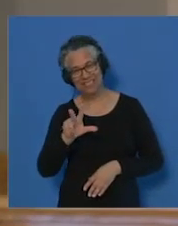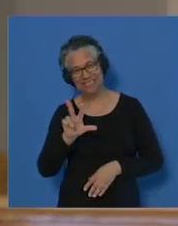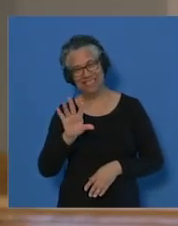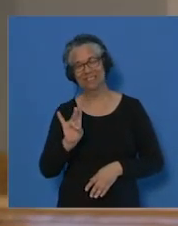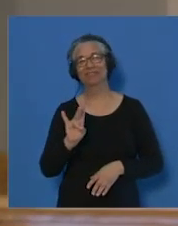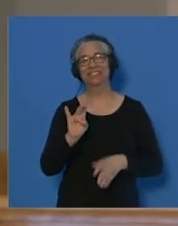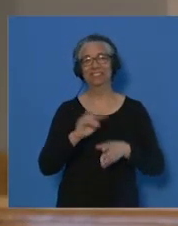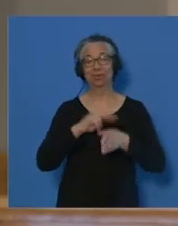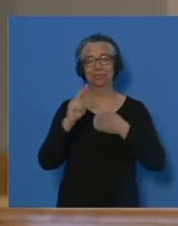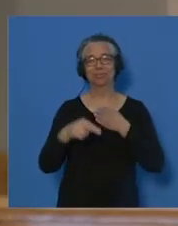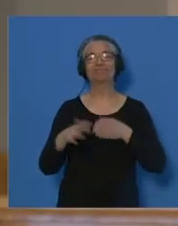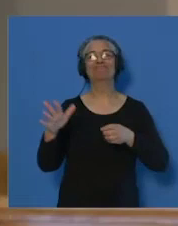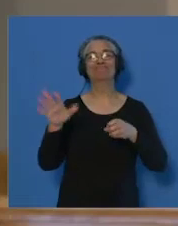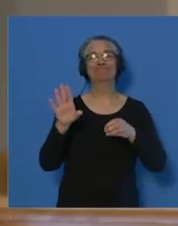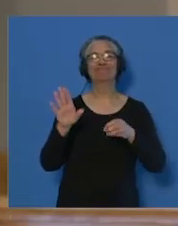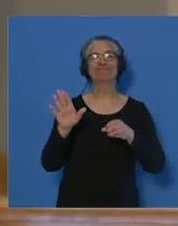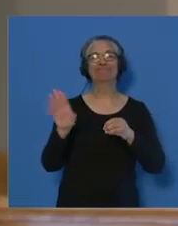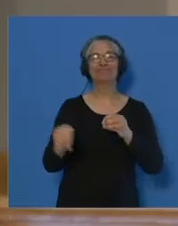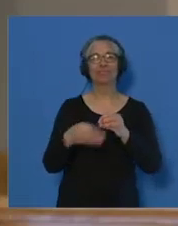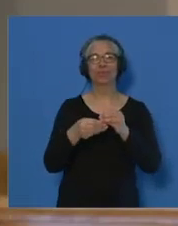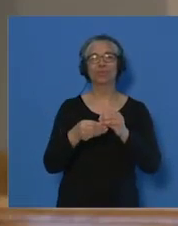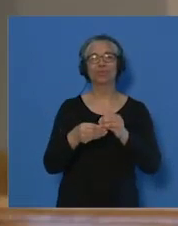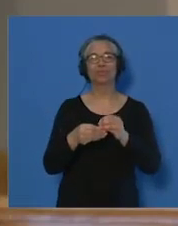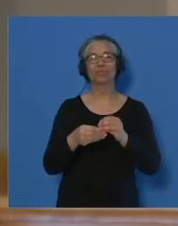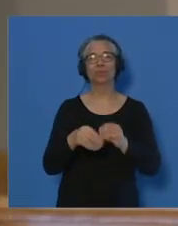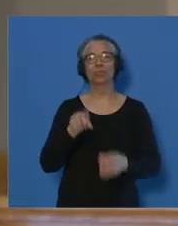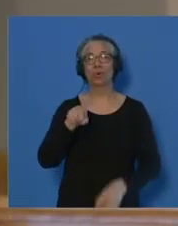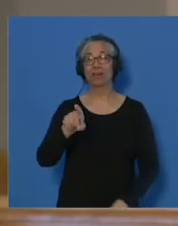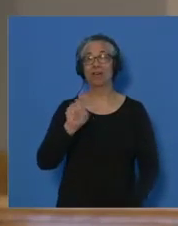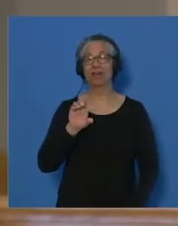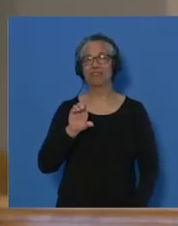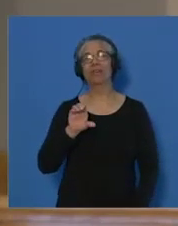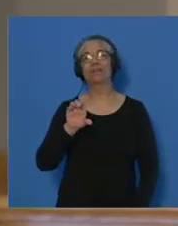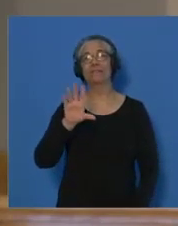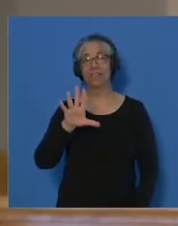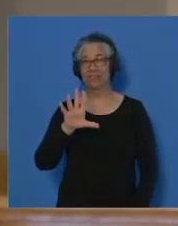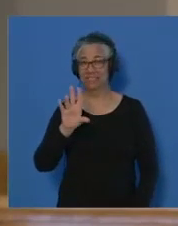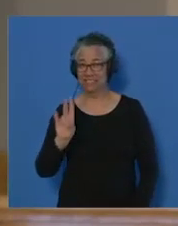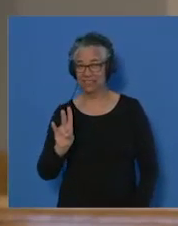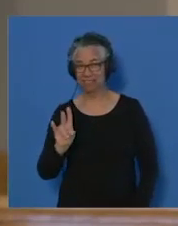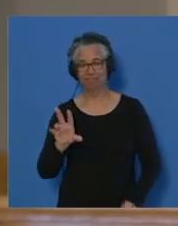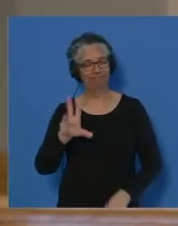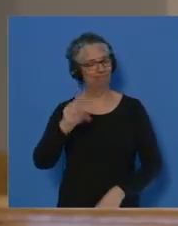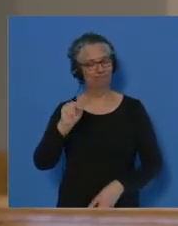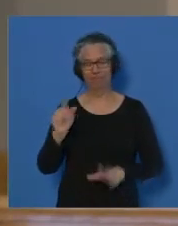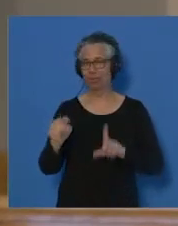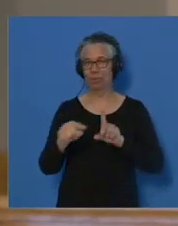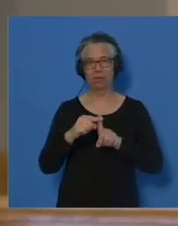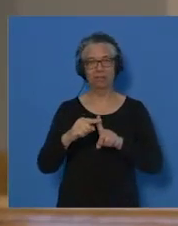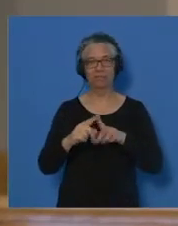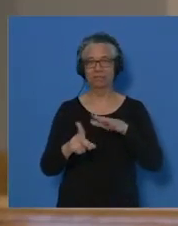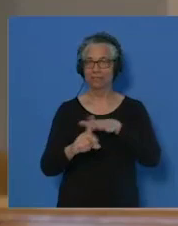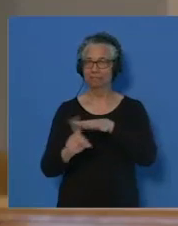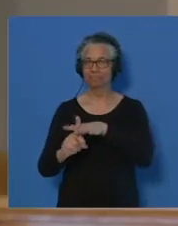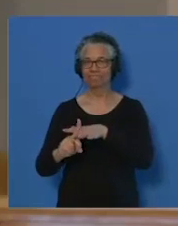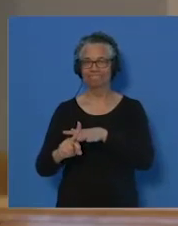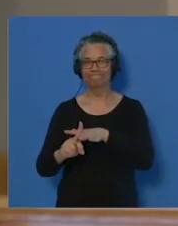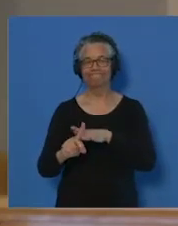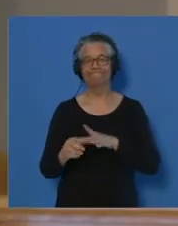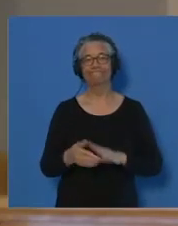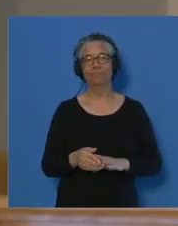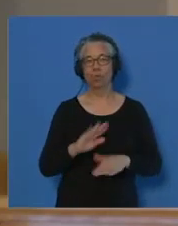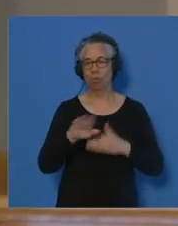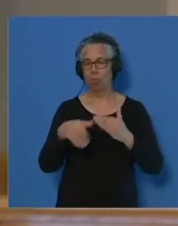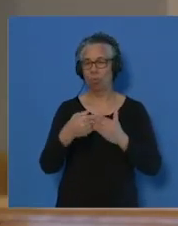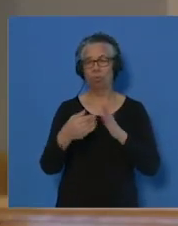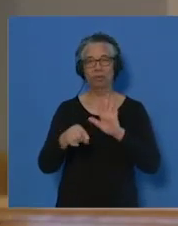total results, again, are between yesterday and today are 157, and no positive results were received. As such,